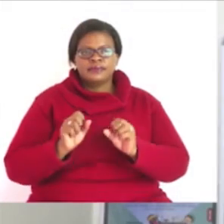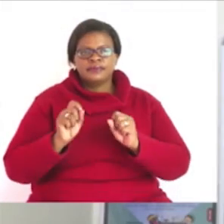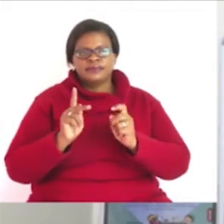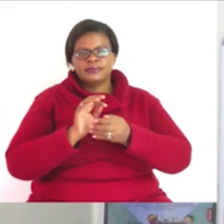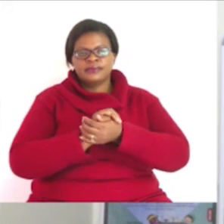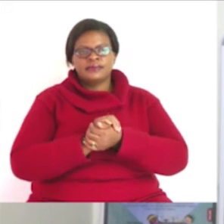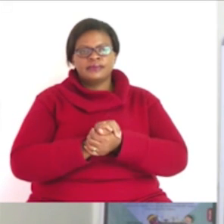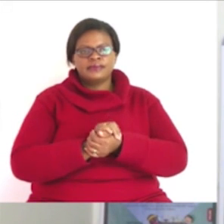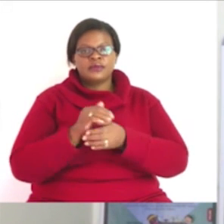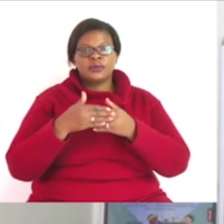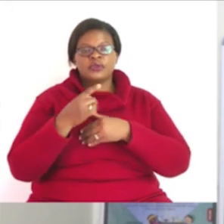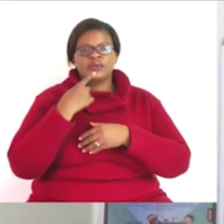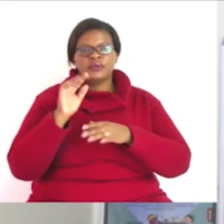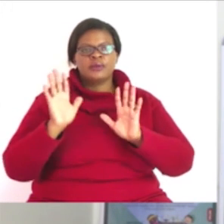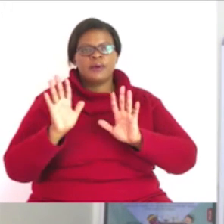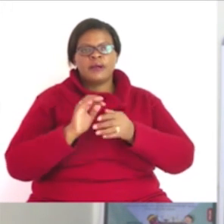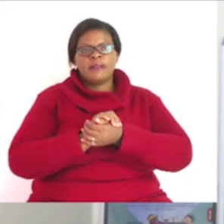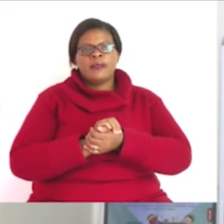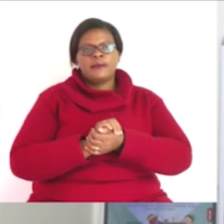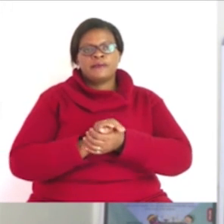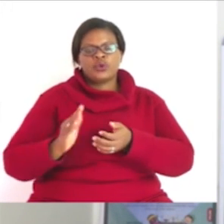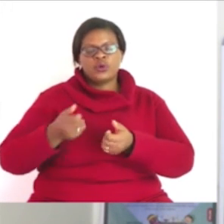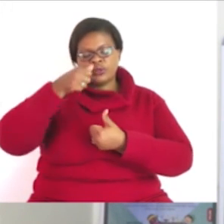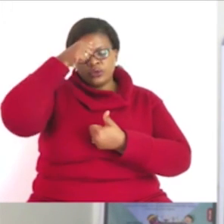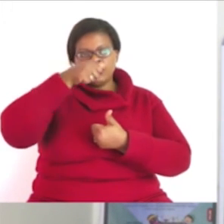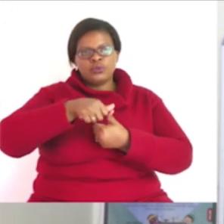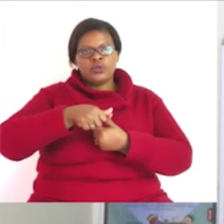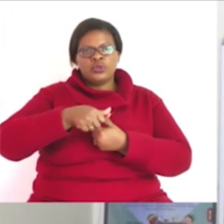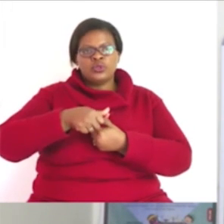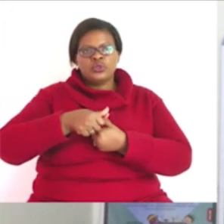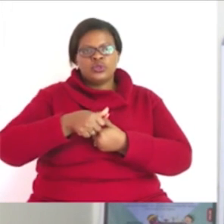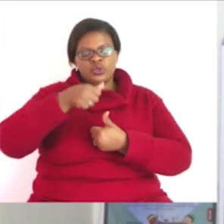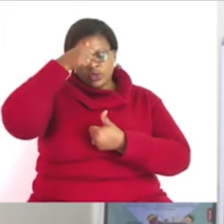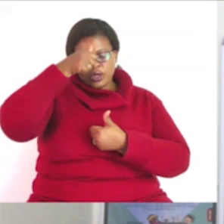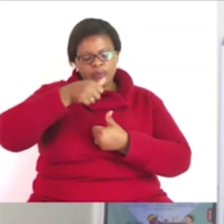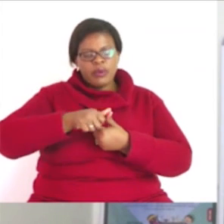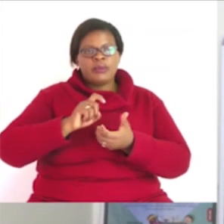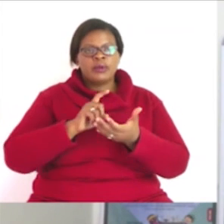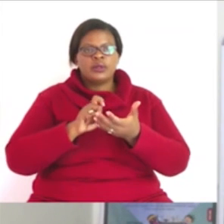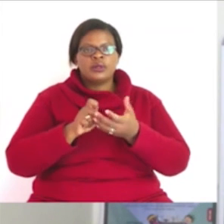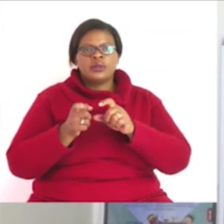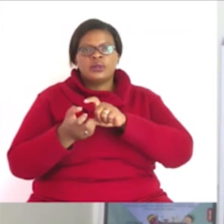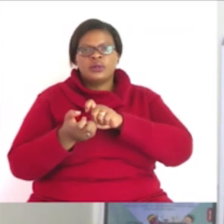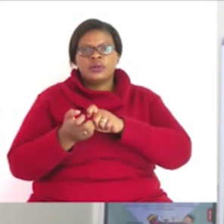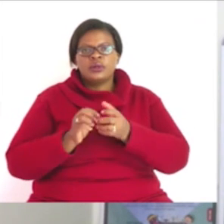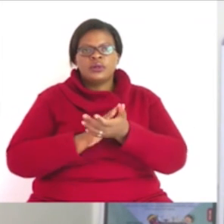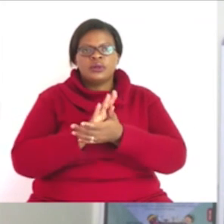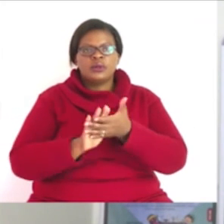All right, before we say goodbye, we just want to remind you that please remember to always sanitize your